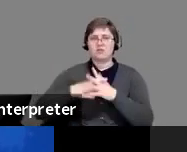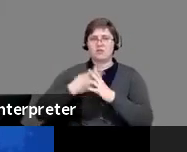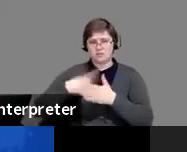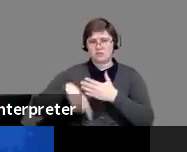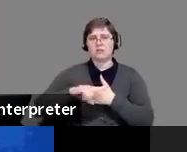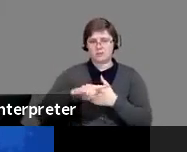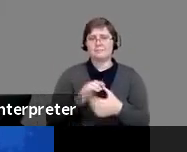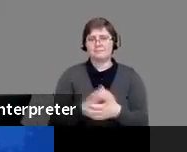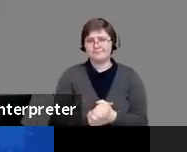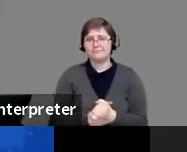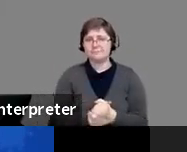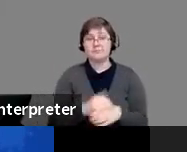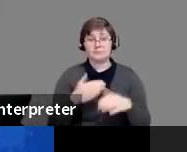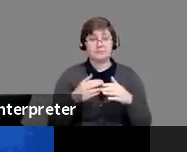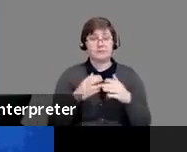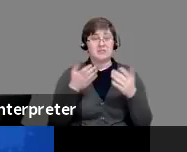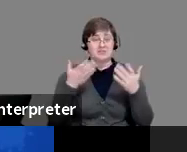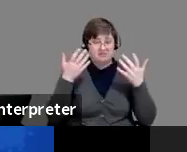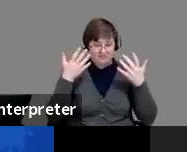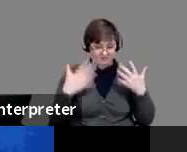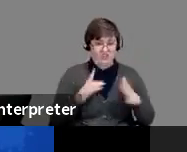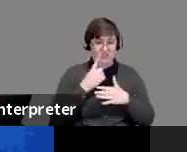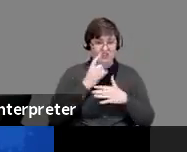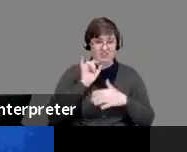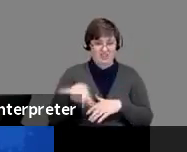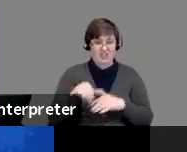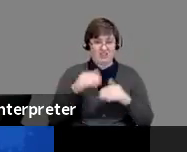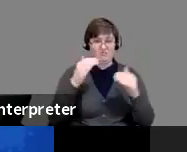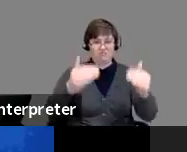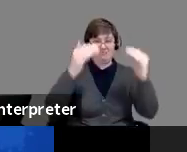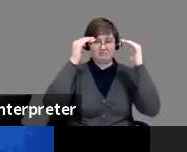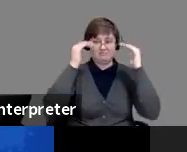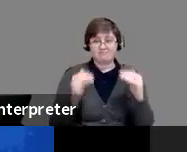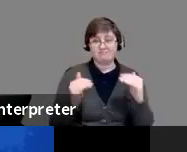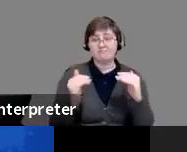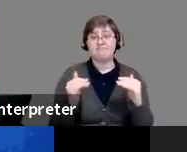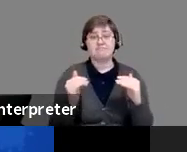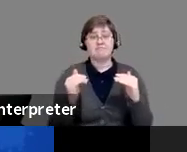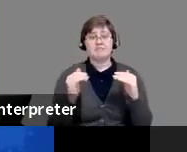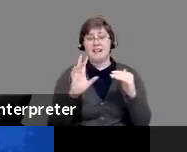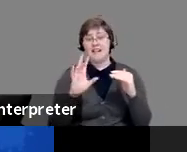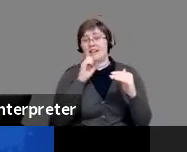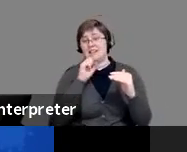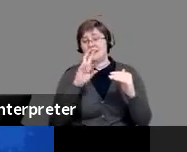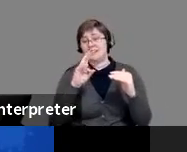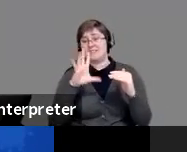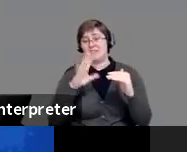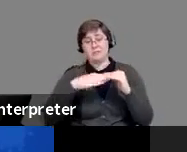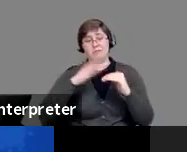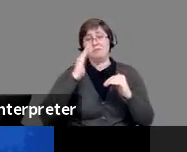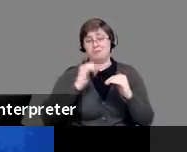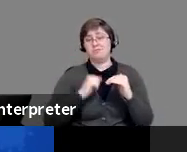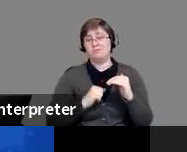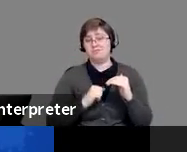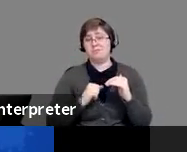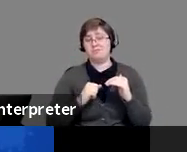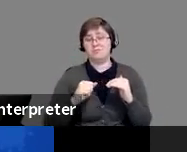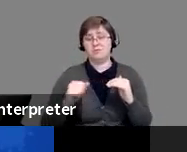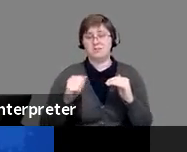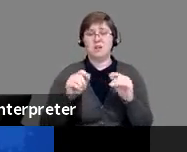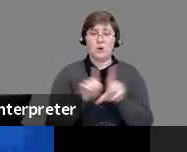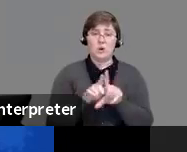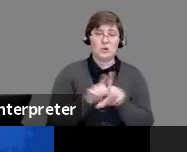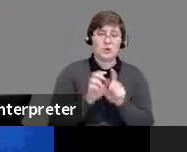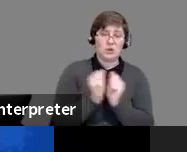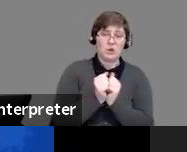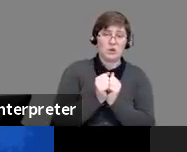week. After that, we'll be moving into 75 years and older, those with